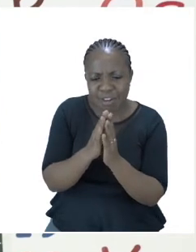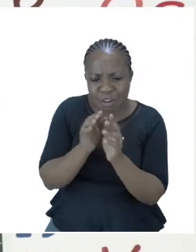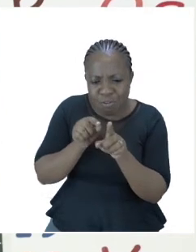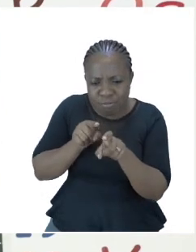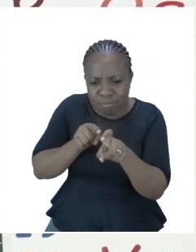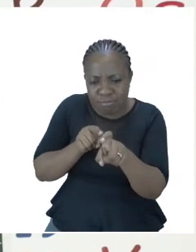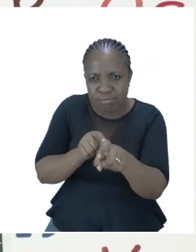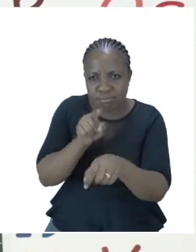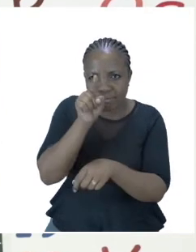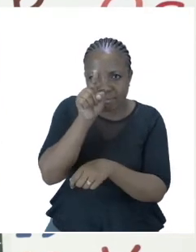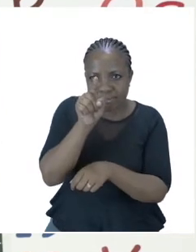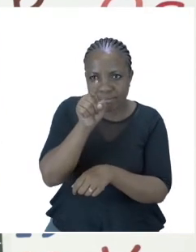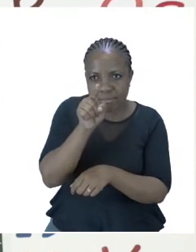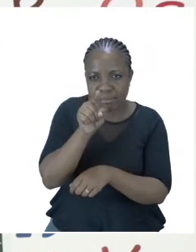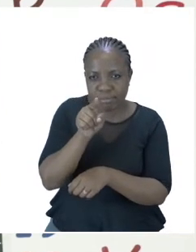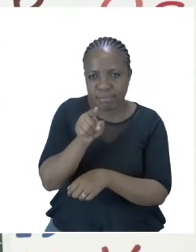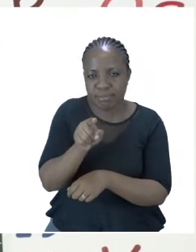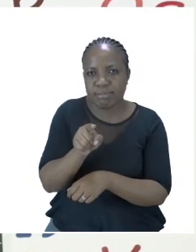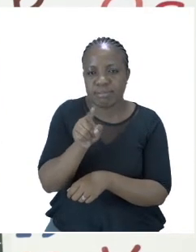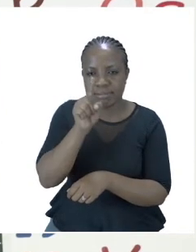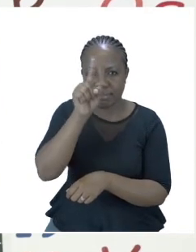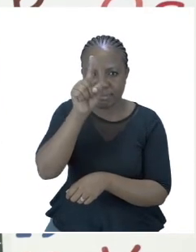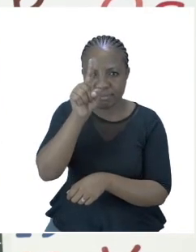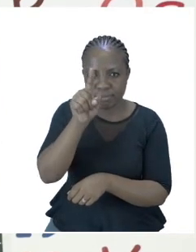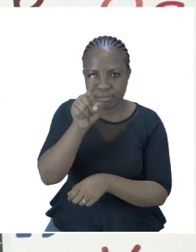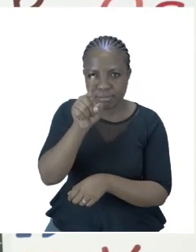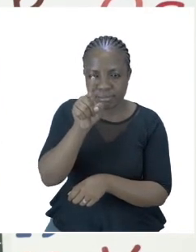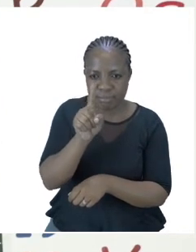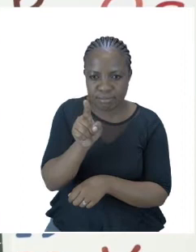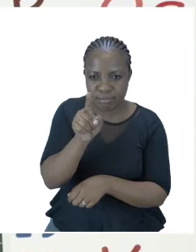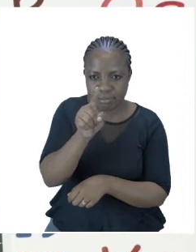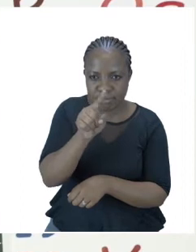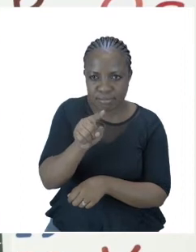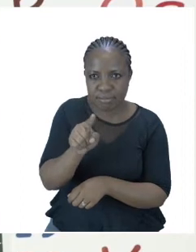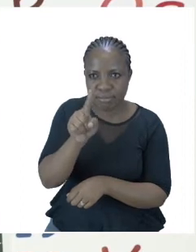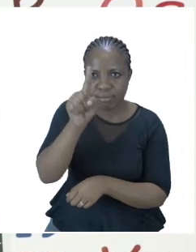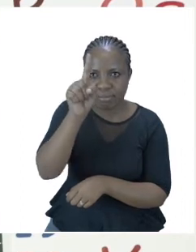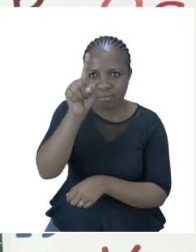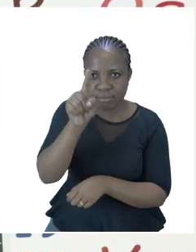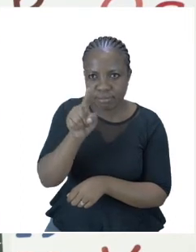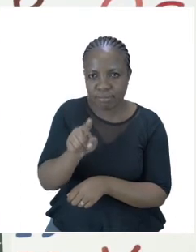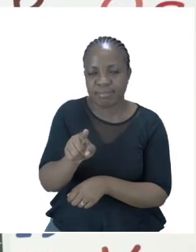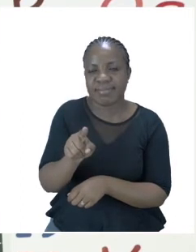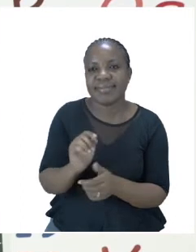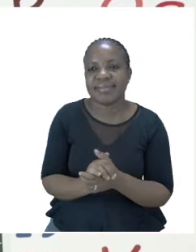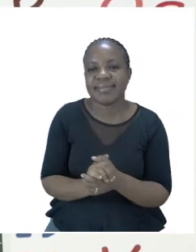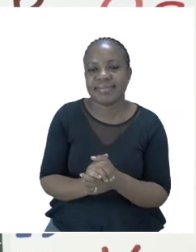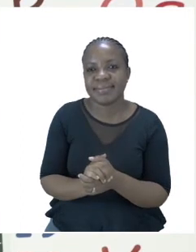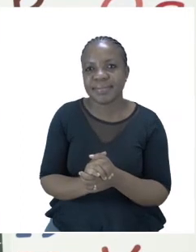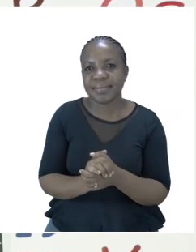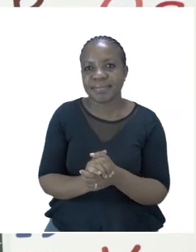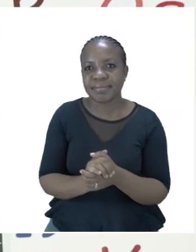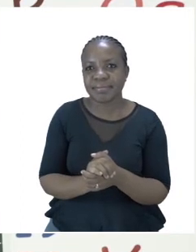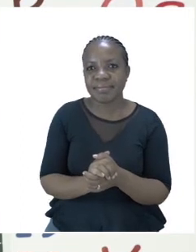back down. So it is round, up and down. Let us now do the